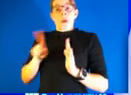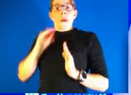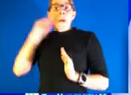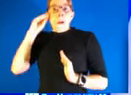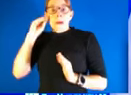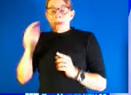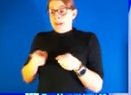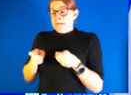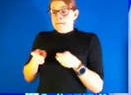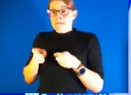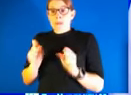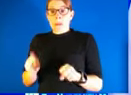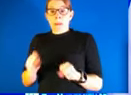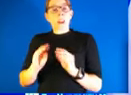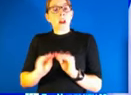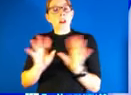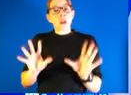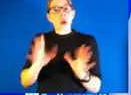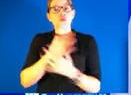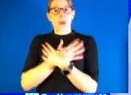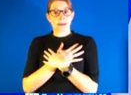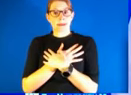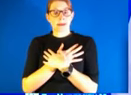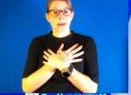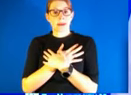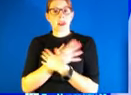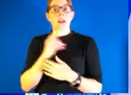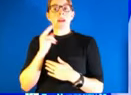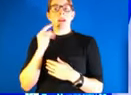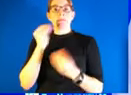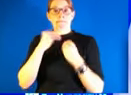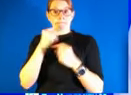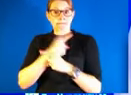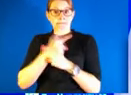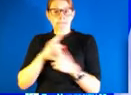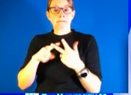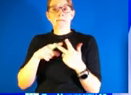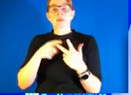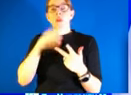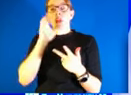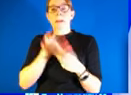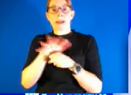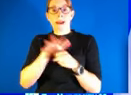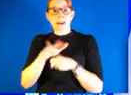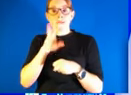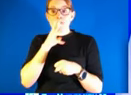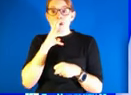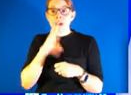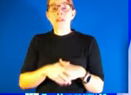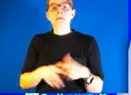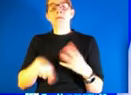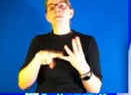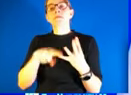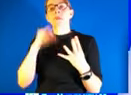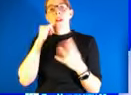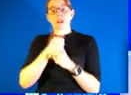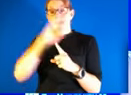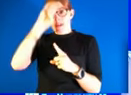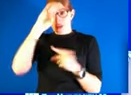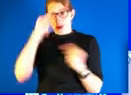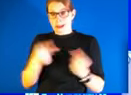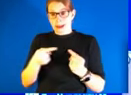measures. So obviously rest, nutrition, hydration, drinking plenty of fluids. If you have fevers or aches, you can